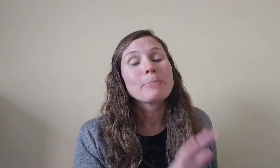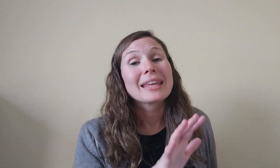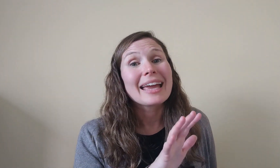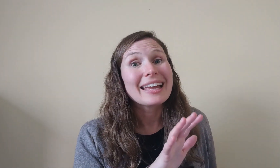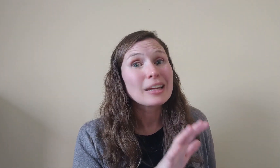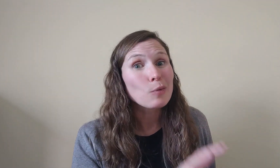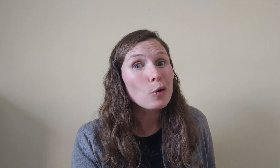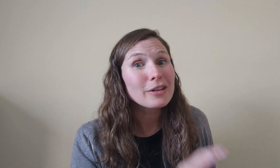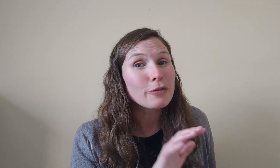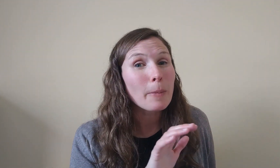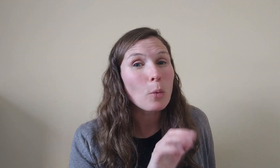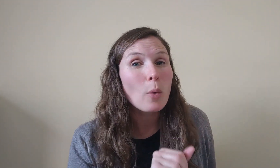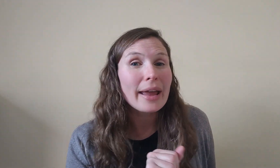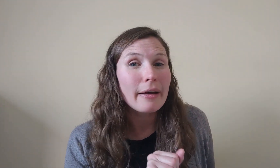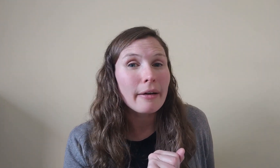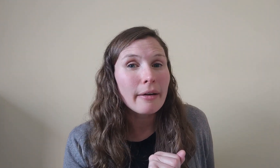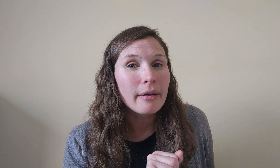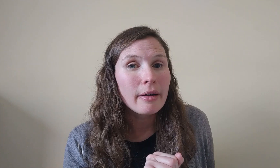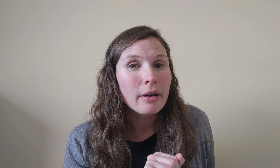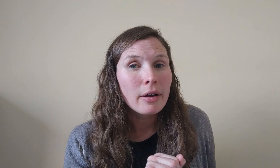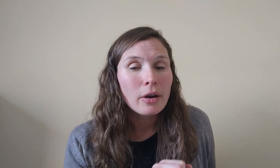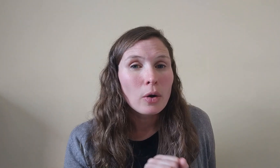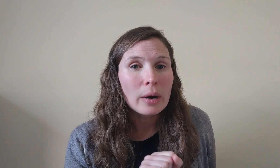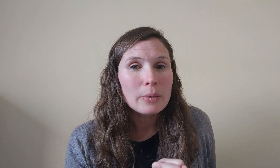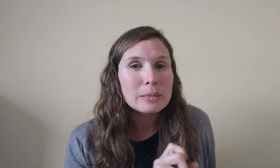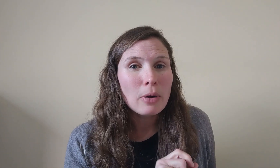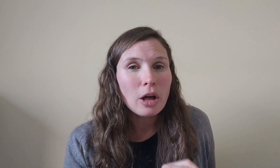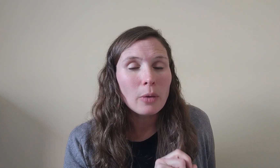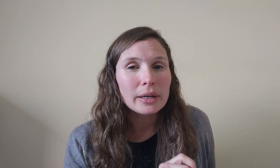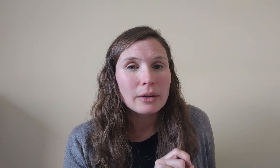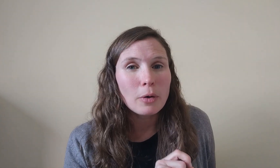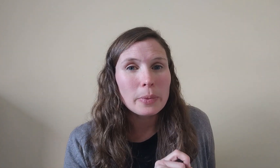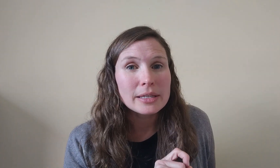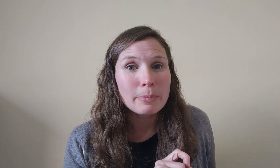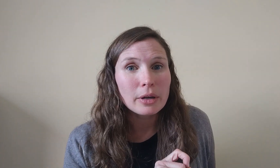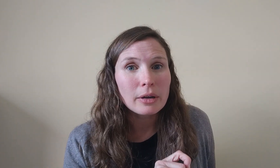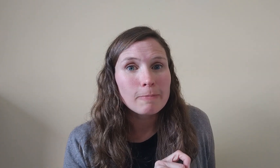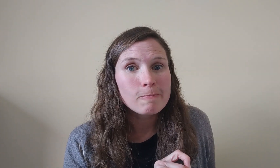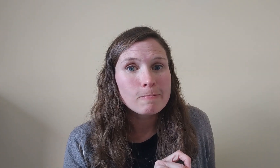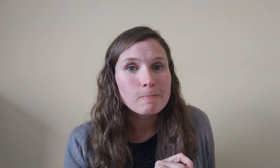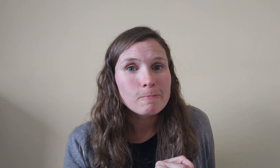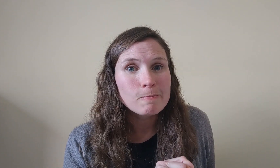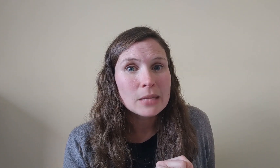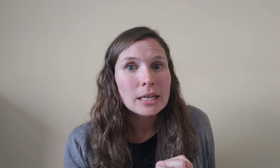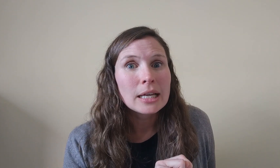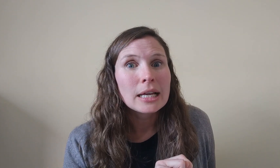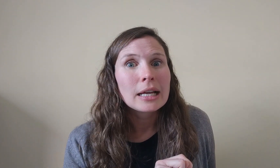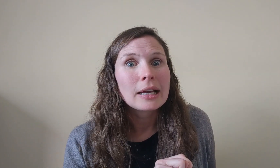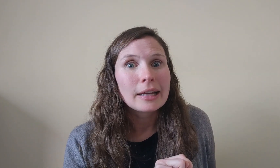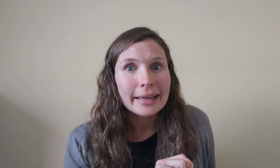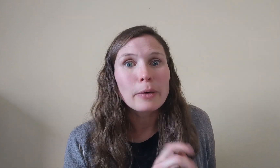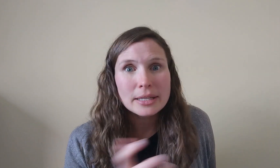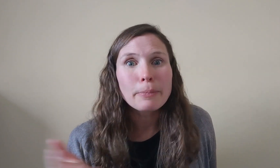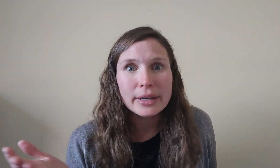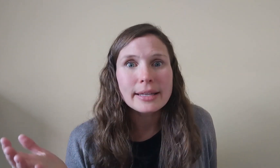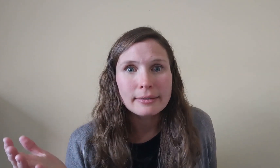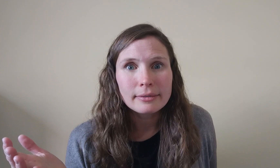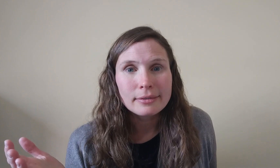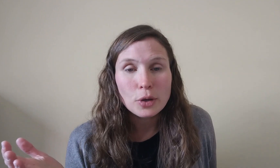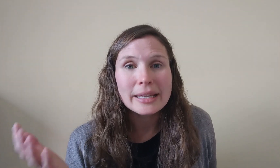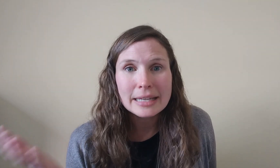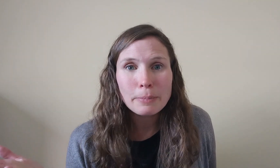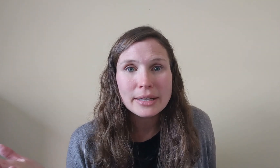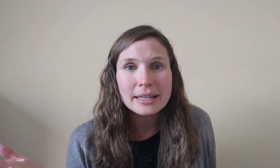Philippi. And he wrote it from where? Where was Paul when he wrote this book? He was in